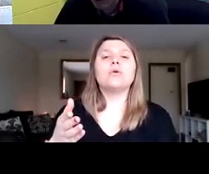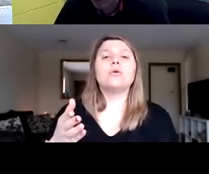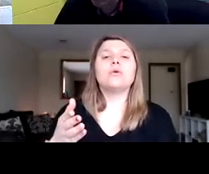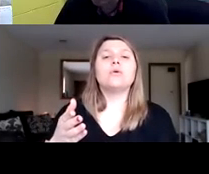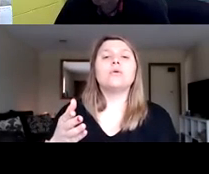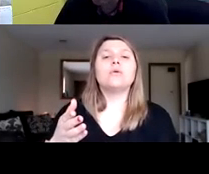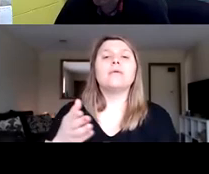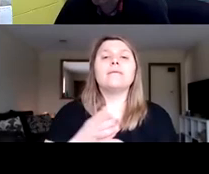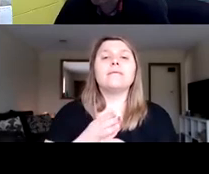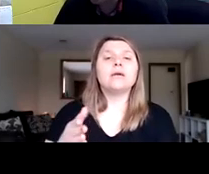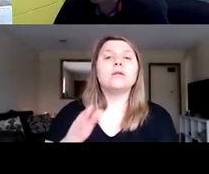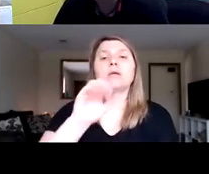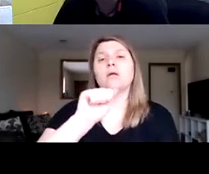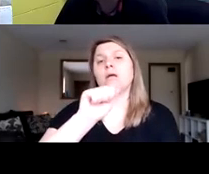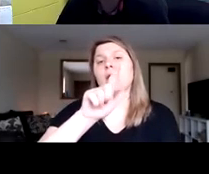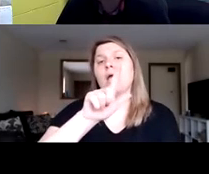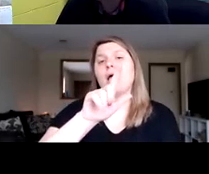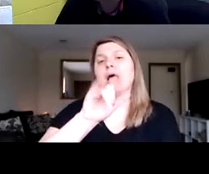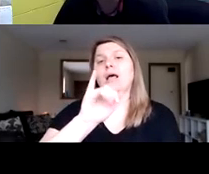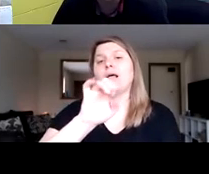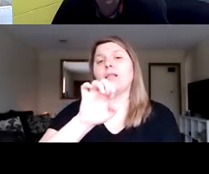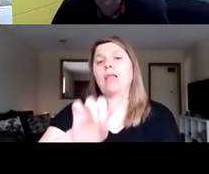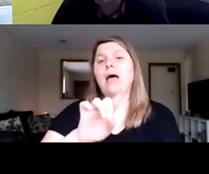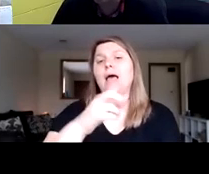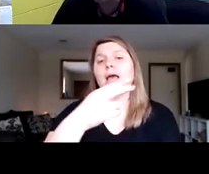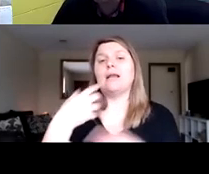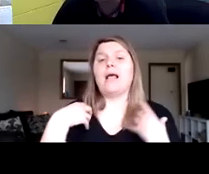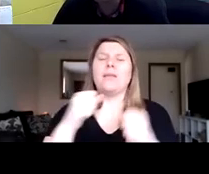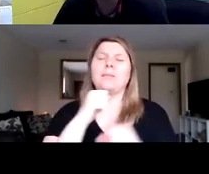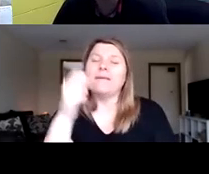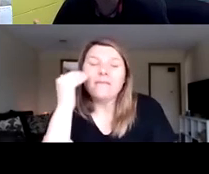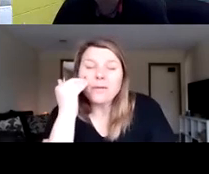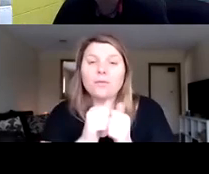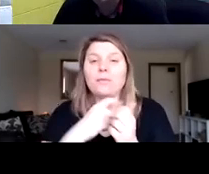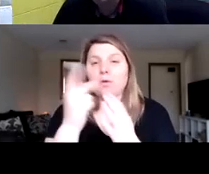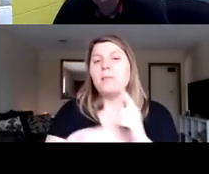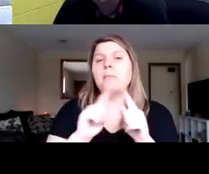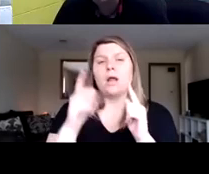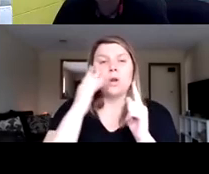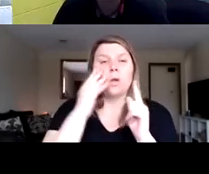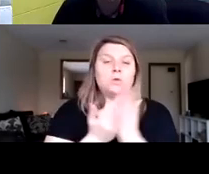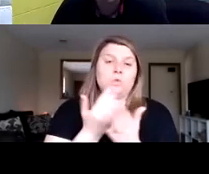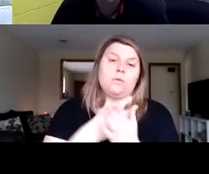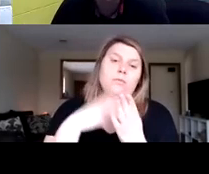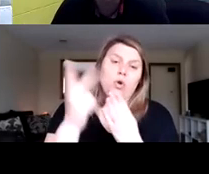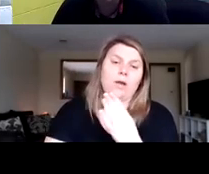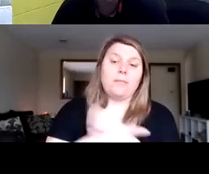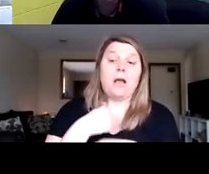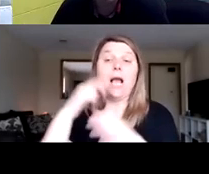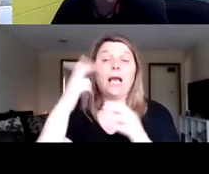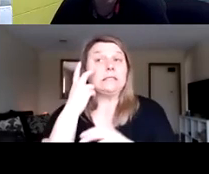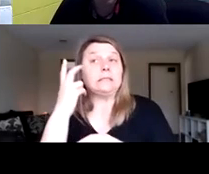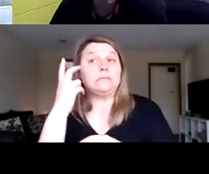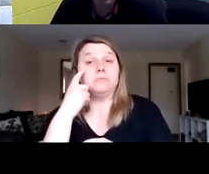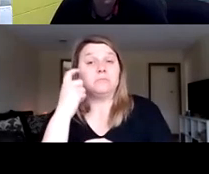fields, whether it be allied health and nursing, I'm not as familiar with the programs, but I know that there's growing programming, and I suspect